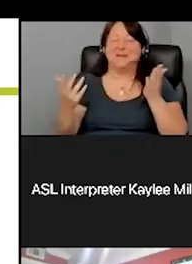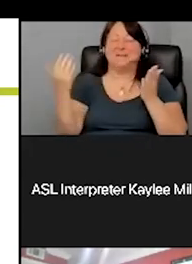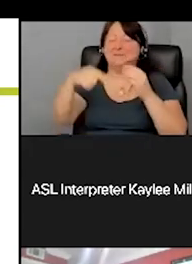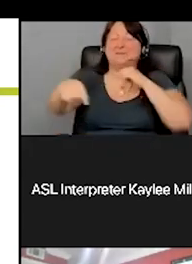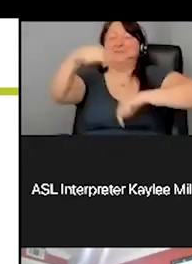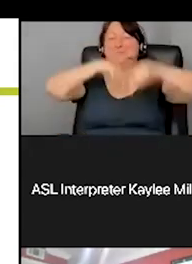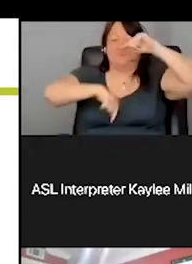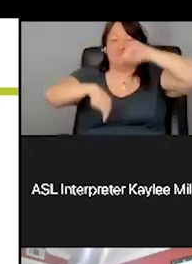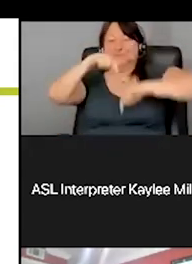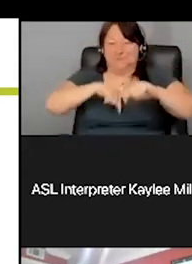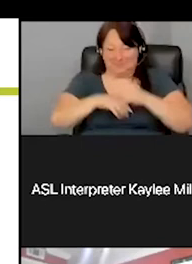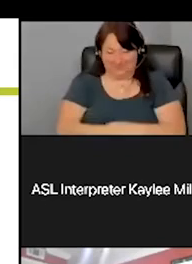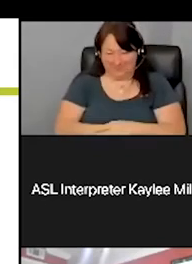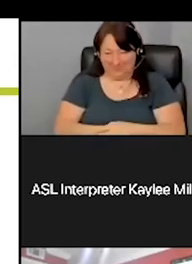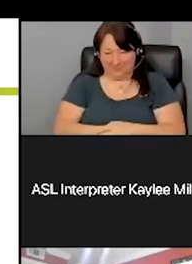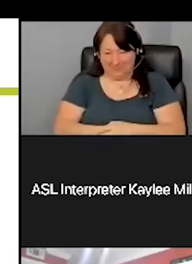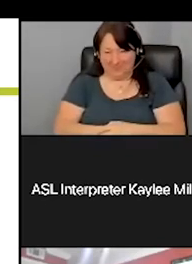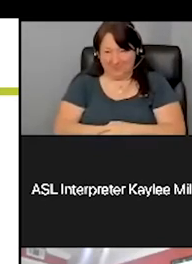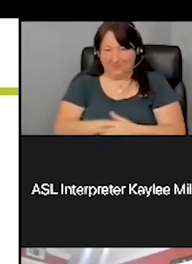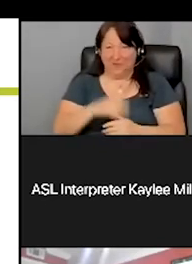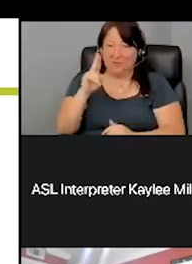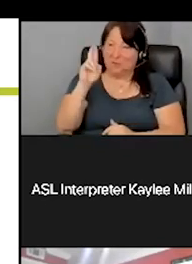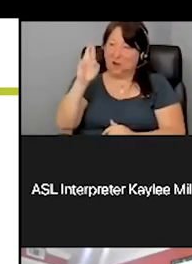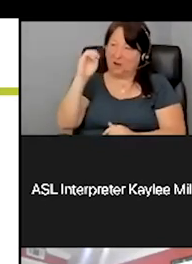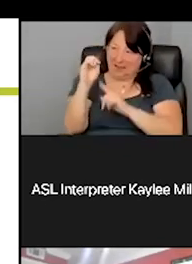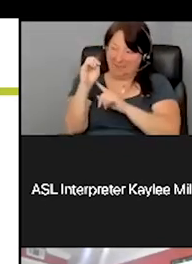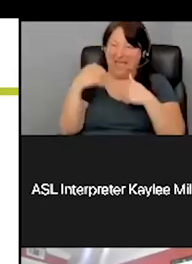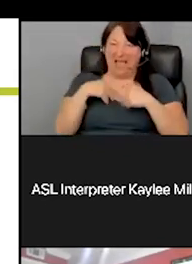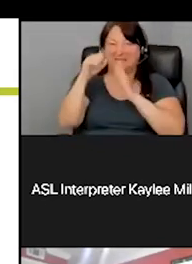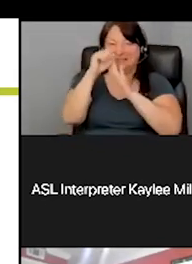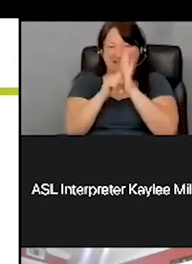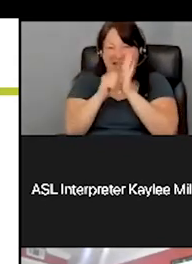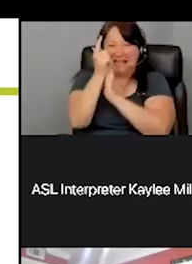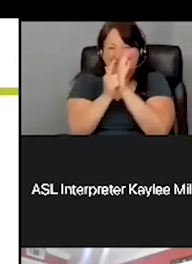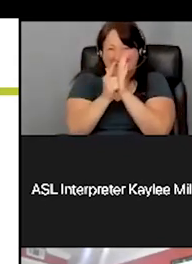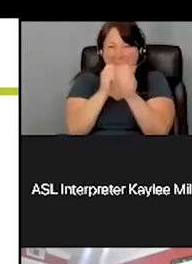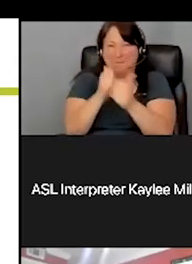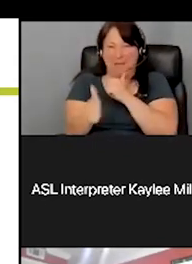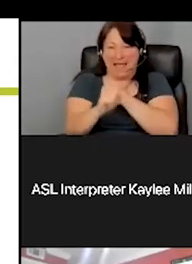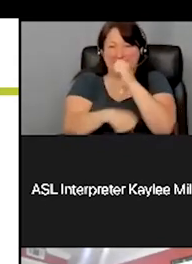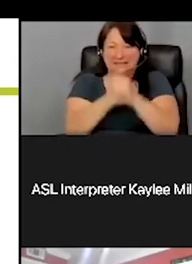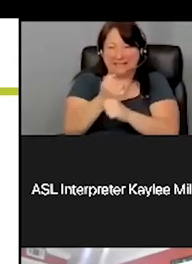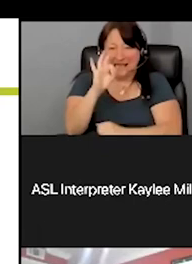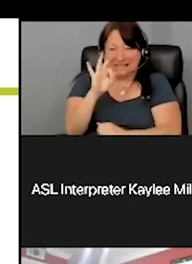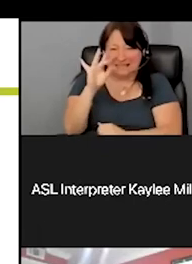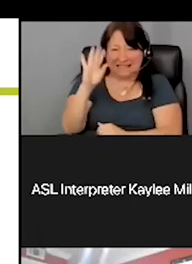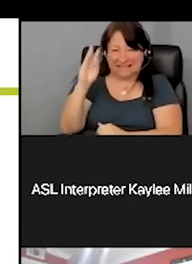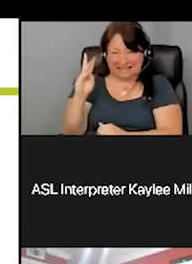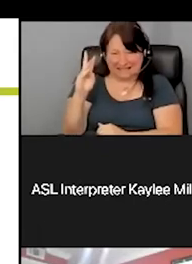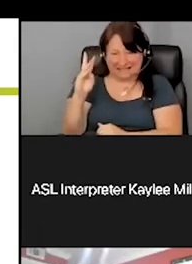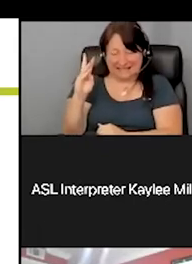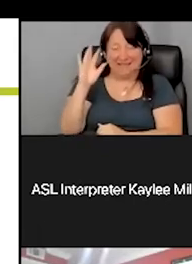There's the URMs, which actually had legislation, state legislation that was passed in 1986. And that